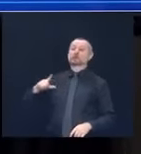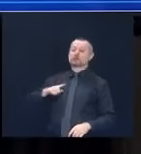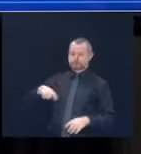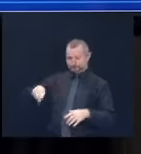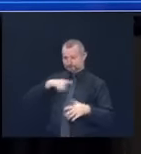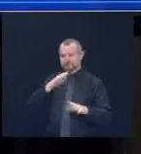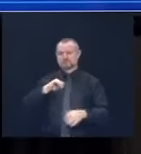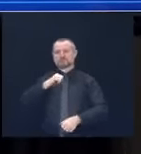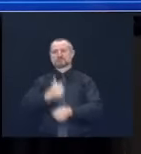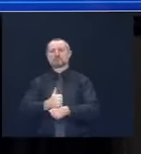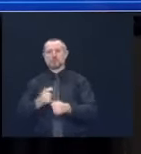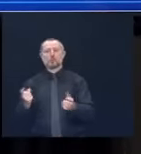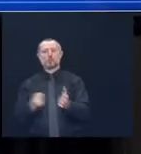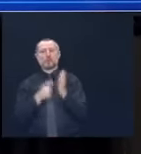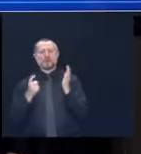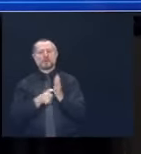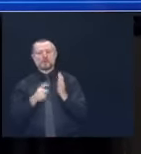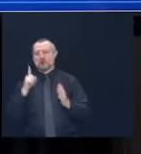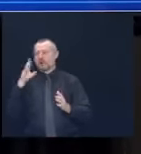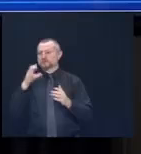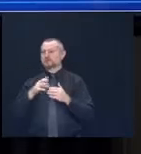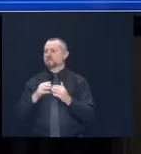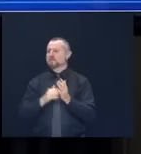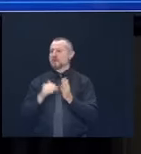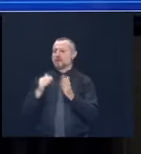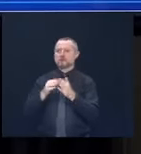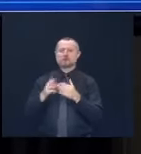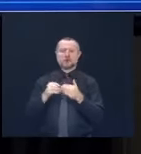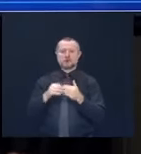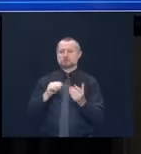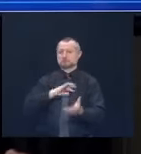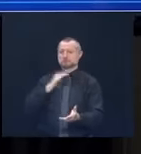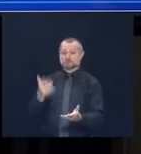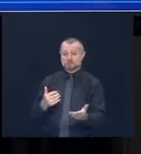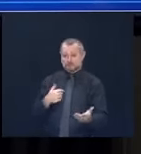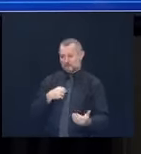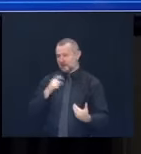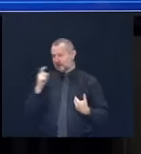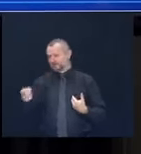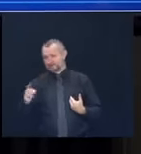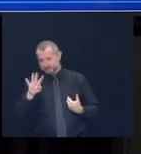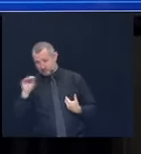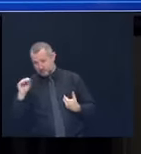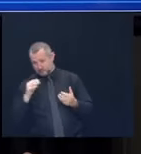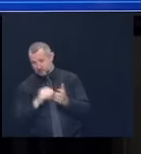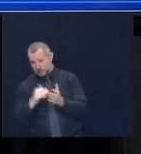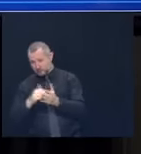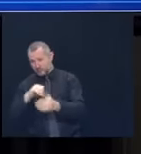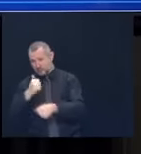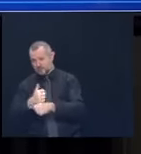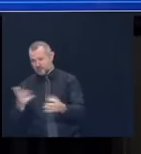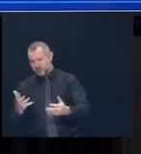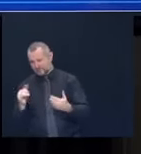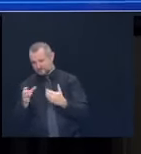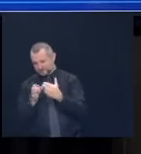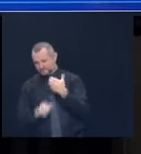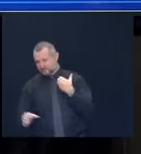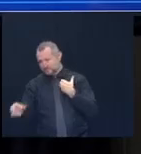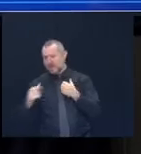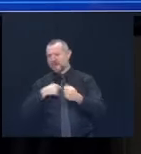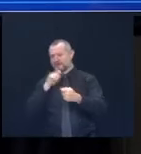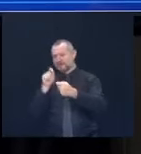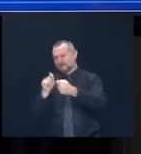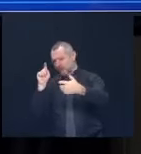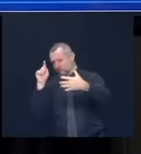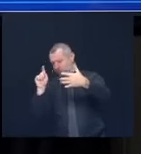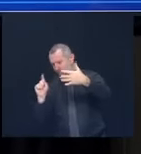million fund, and we've paid out $40 million, as you noted, that are based on those parameters. So those parameters were set in statute, and